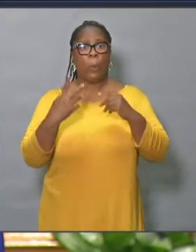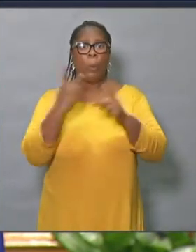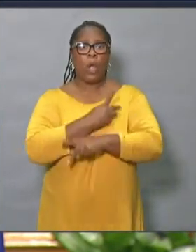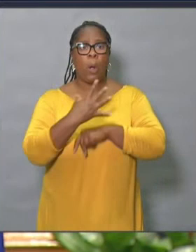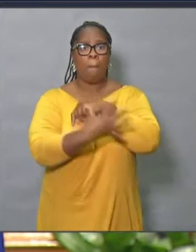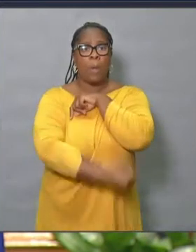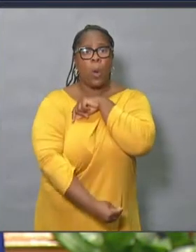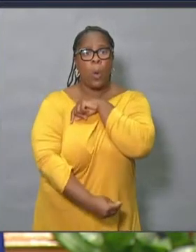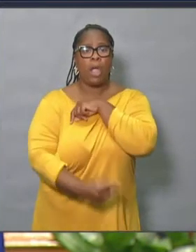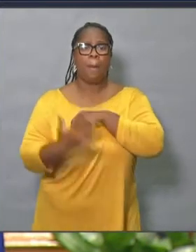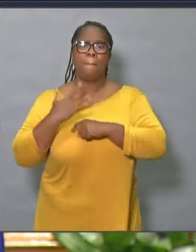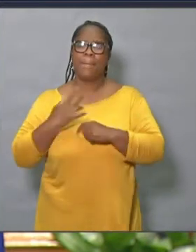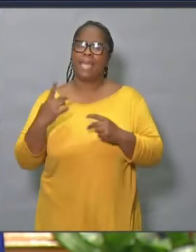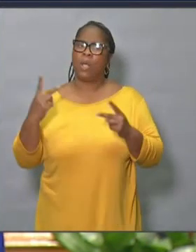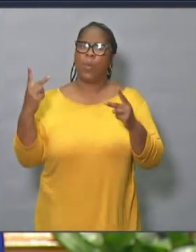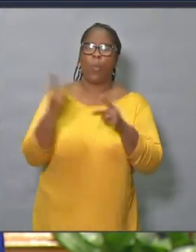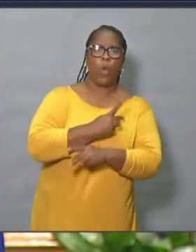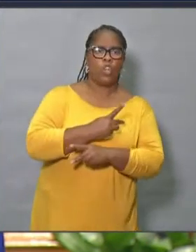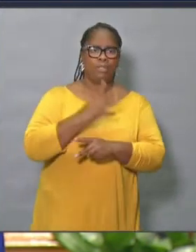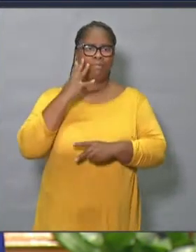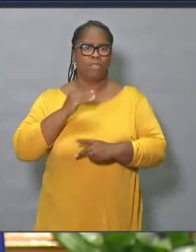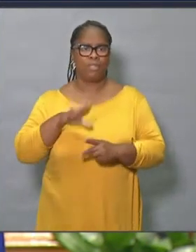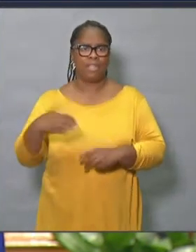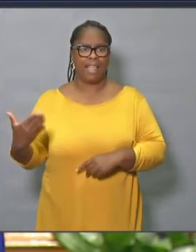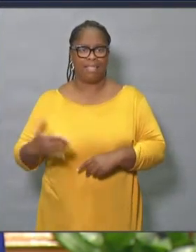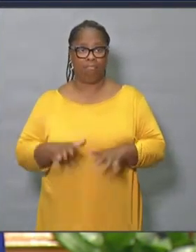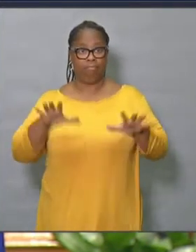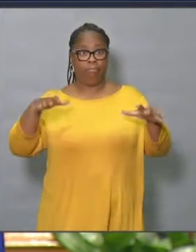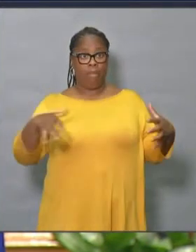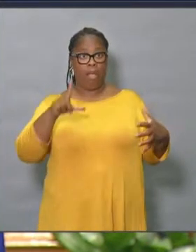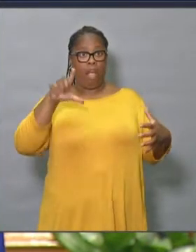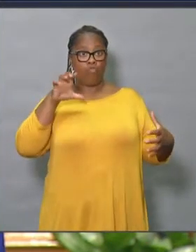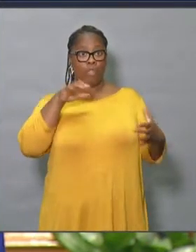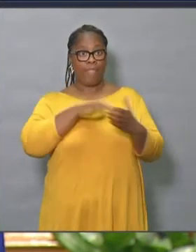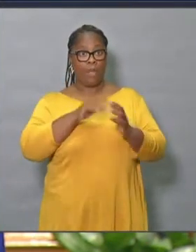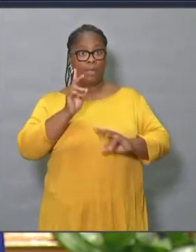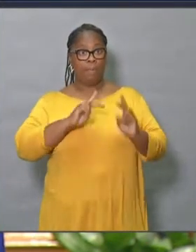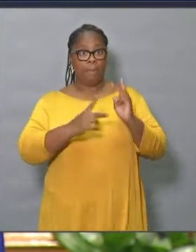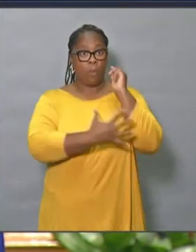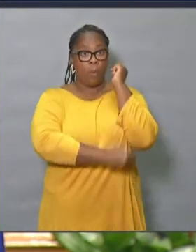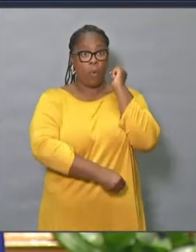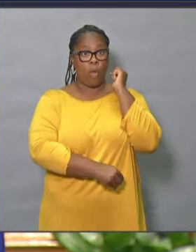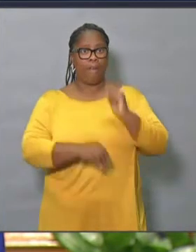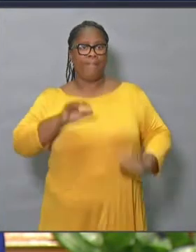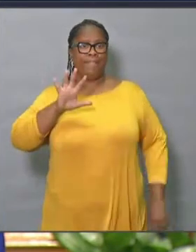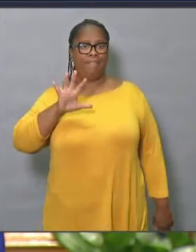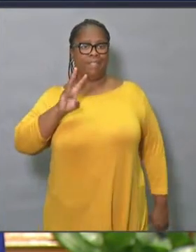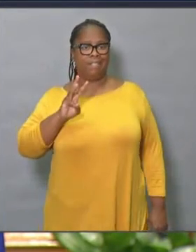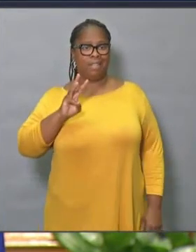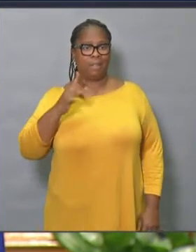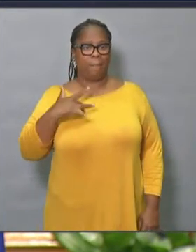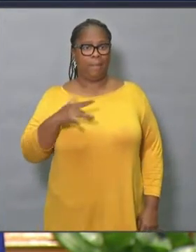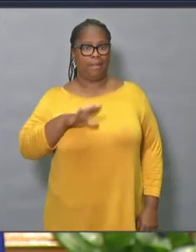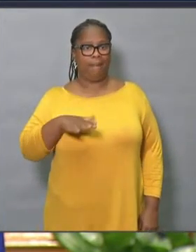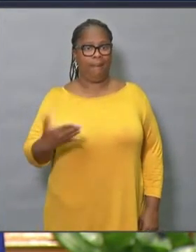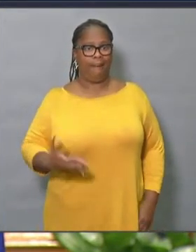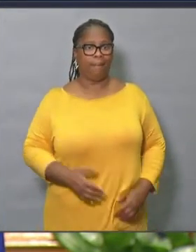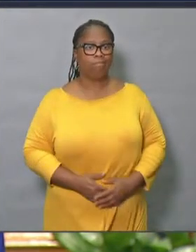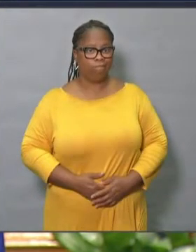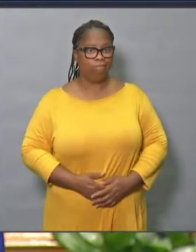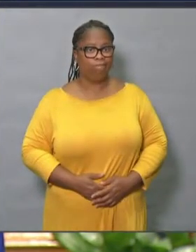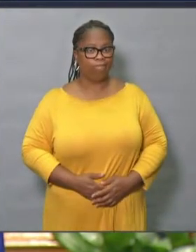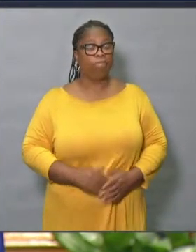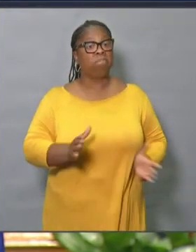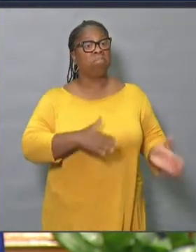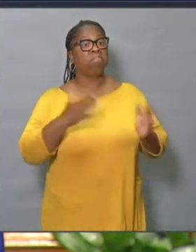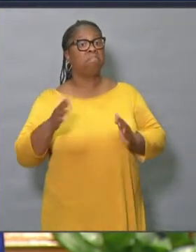for COVID-19. 56 deaths per 100,000 people. This is compared with communities with